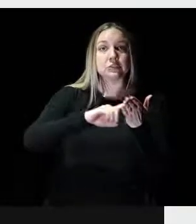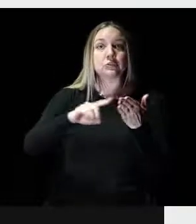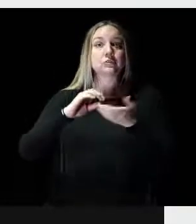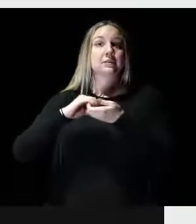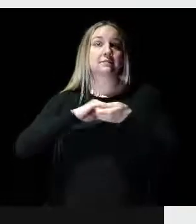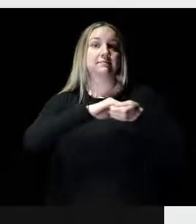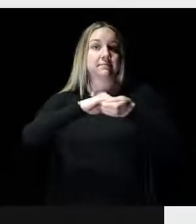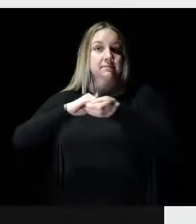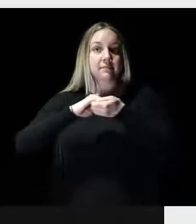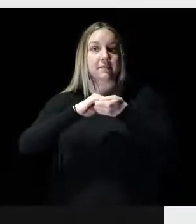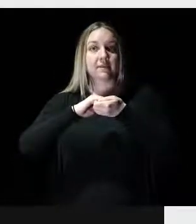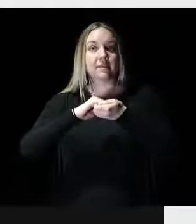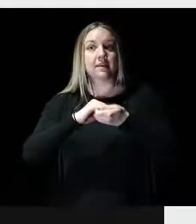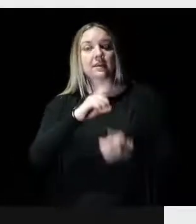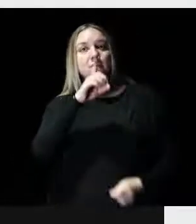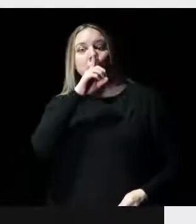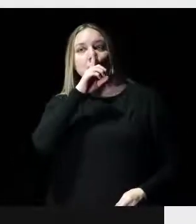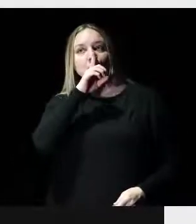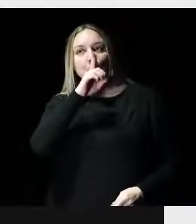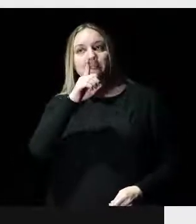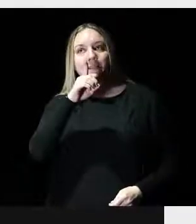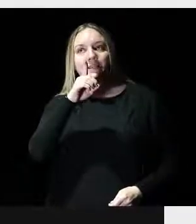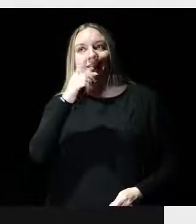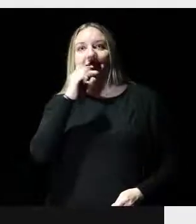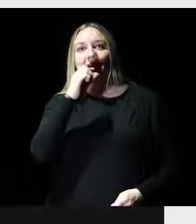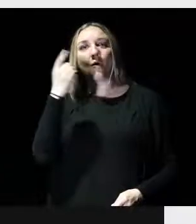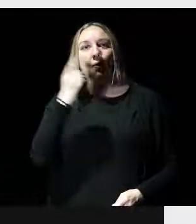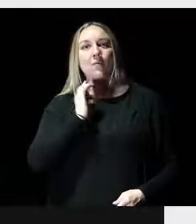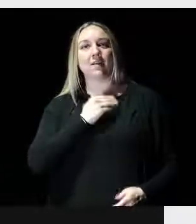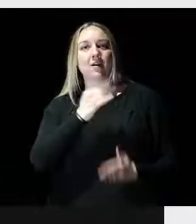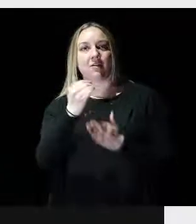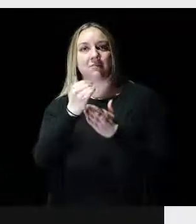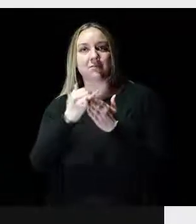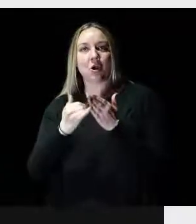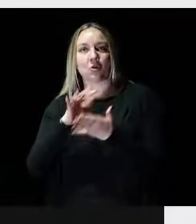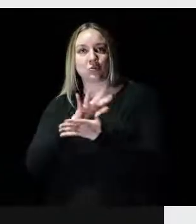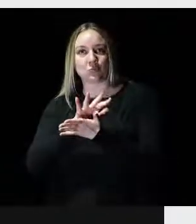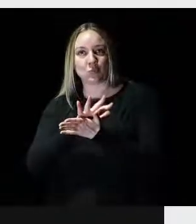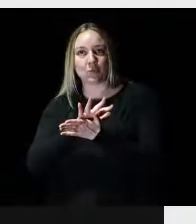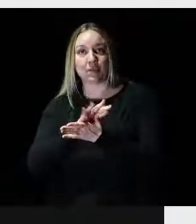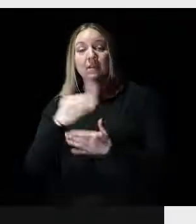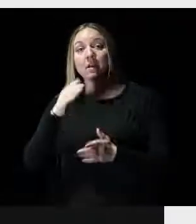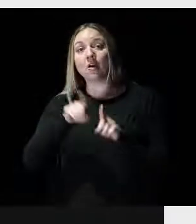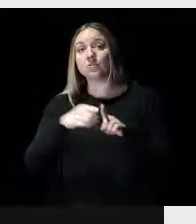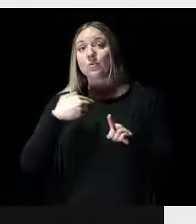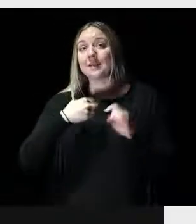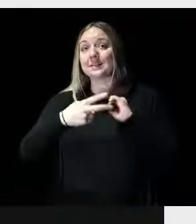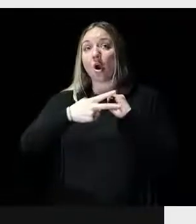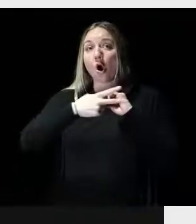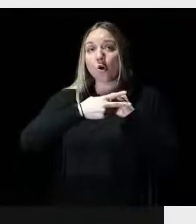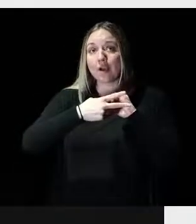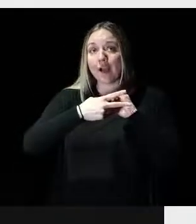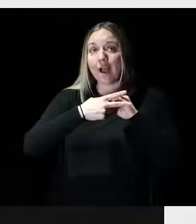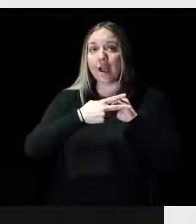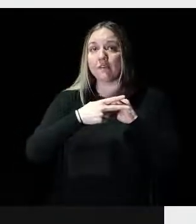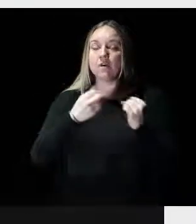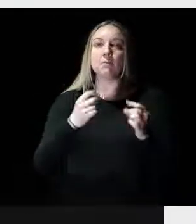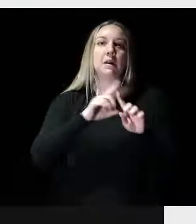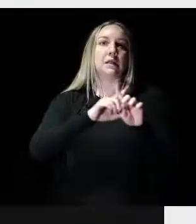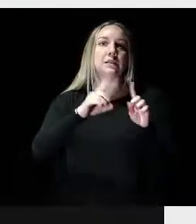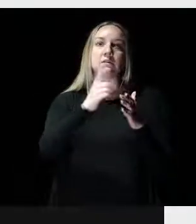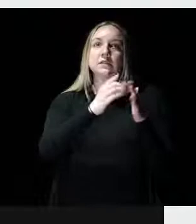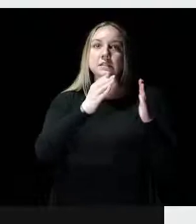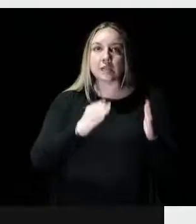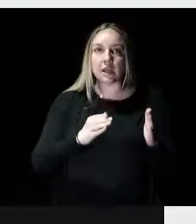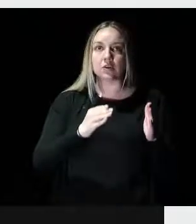of the programs in the College of Art and Design School of Design. The facility houses the archive of renowned designers Lella and